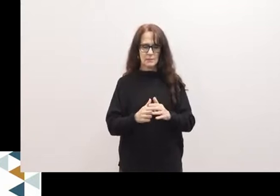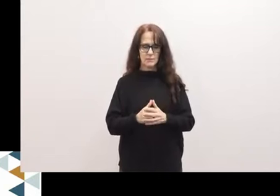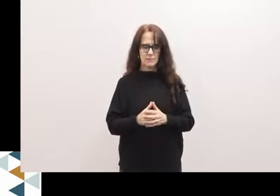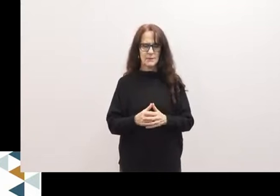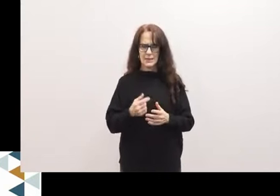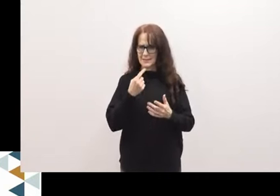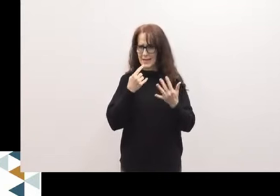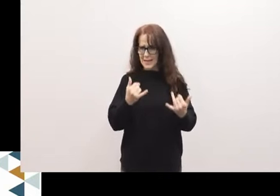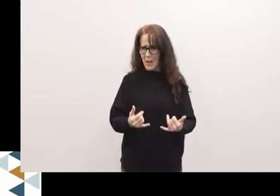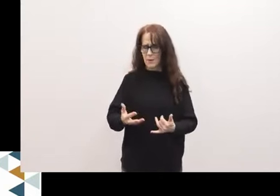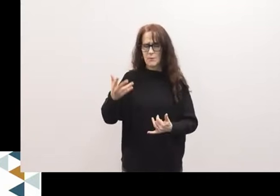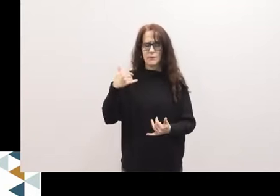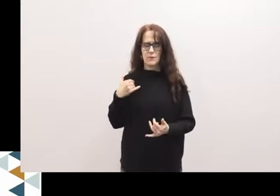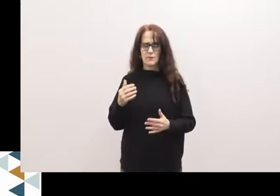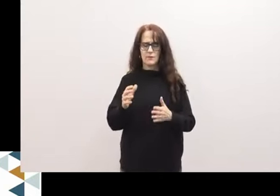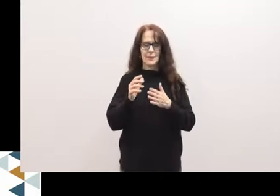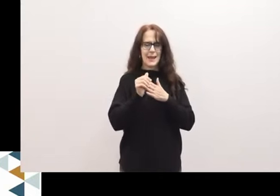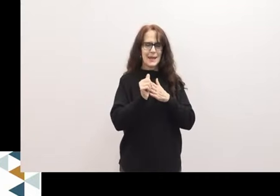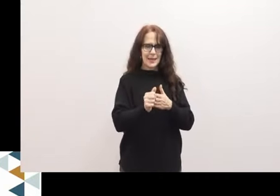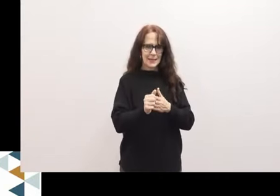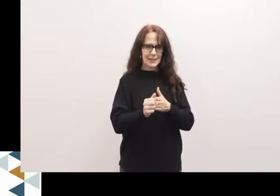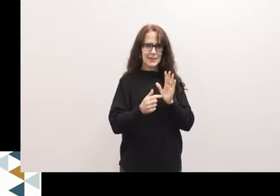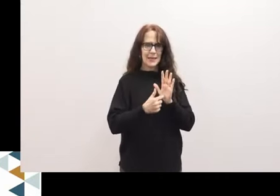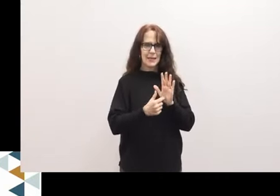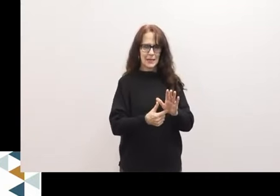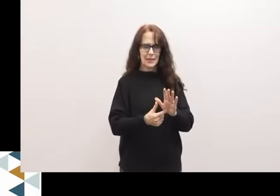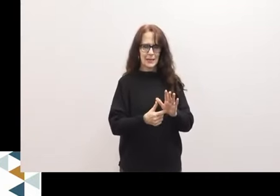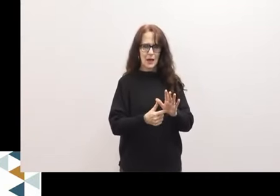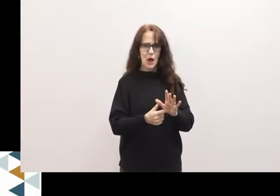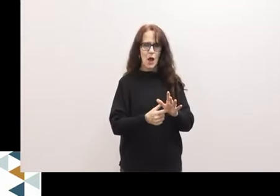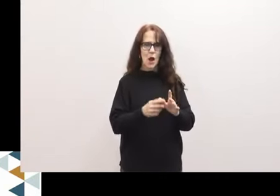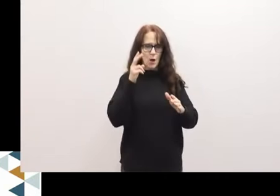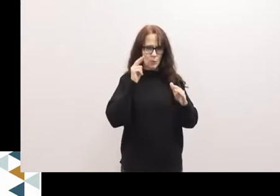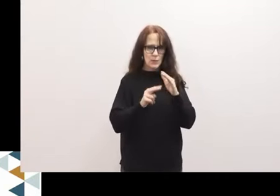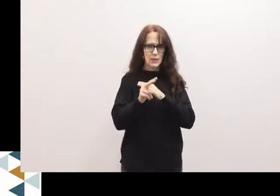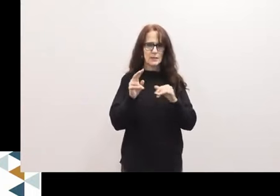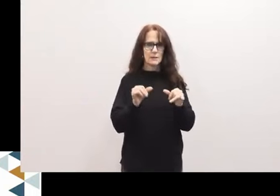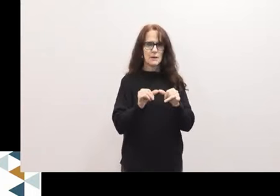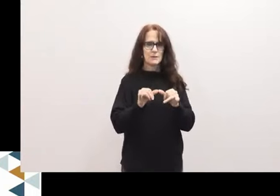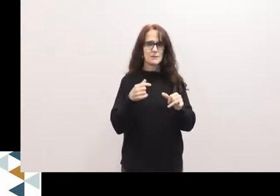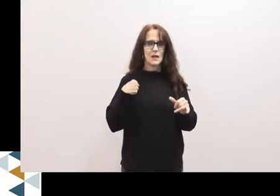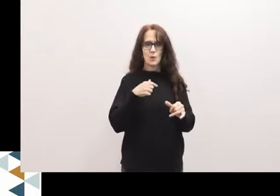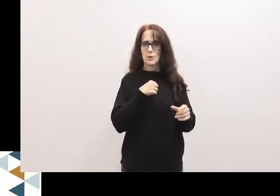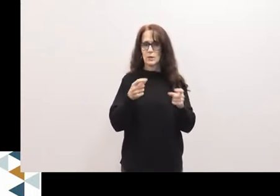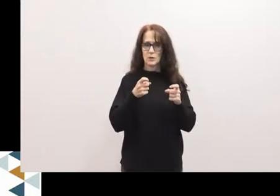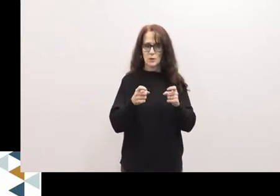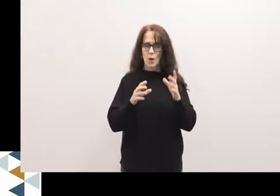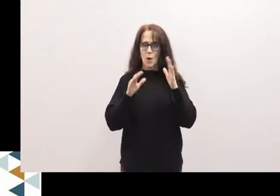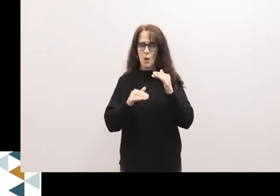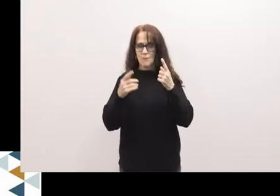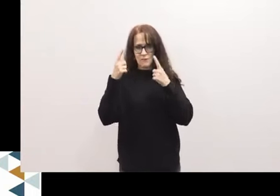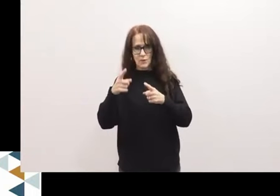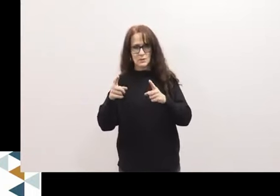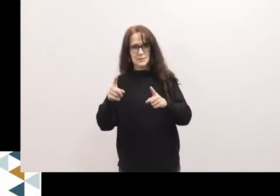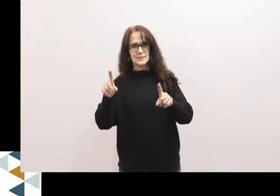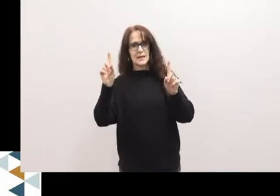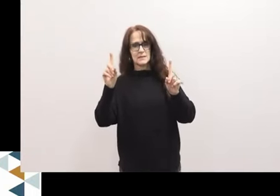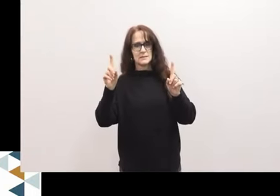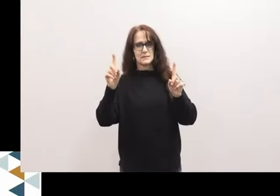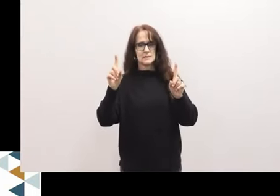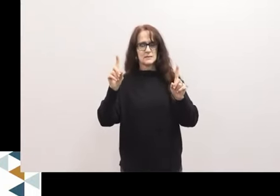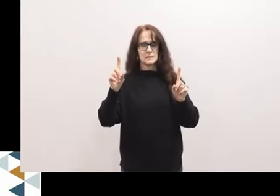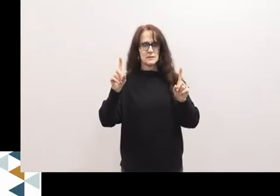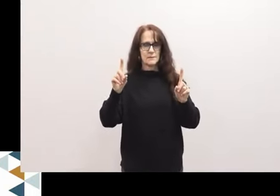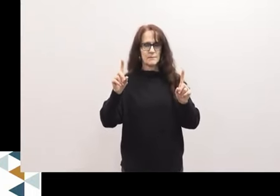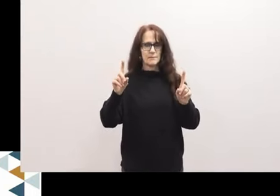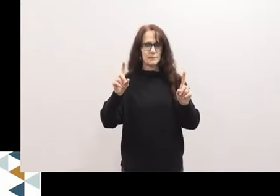presentation, the leading indicators are predictive measurements in our control that lead to our hope for success.